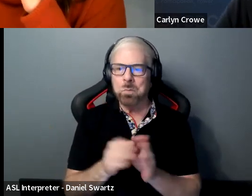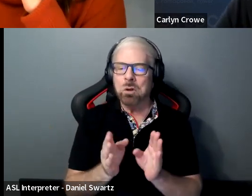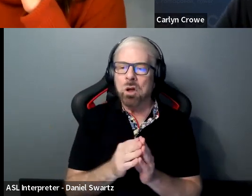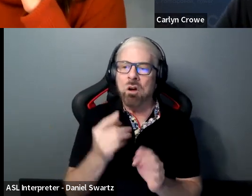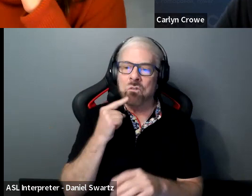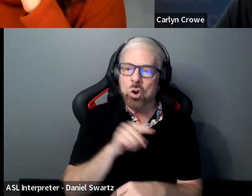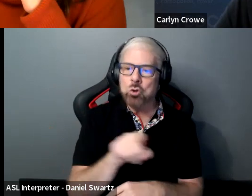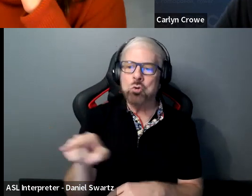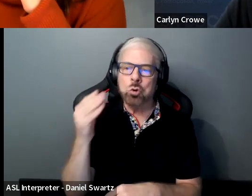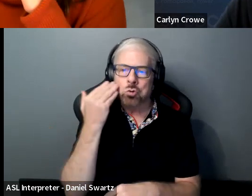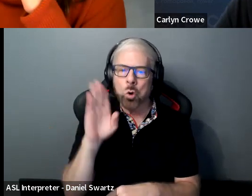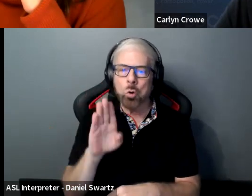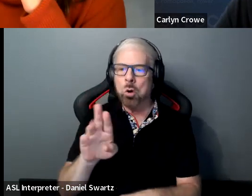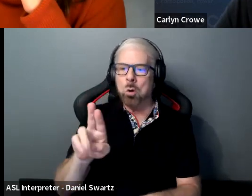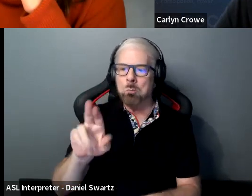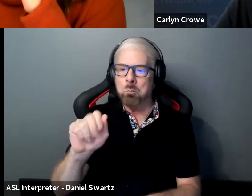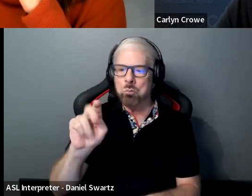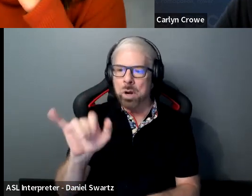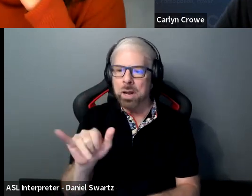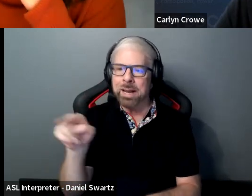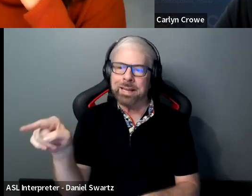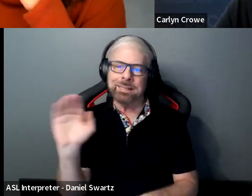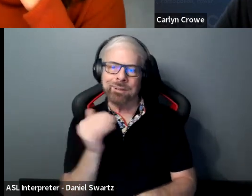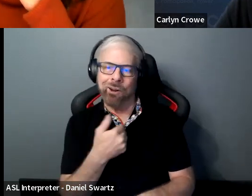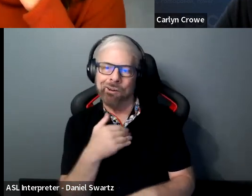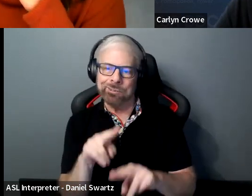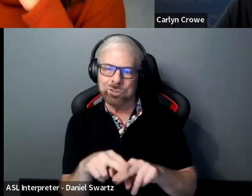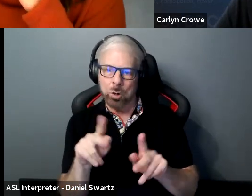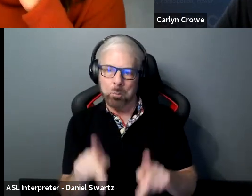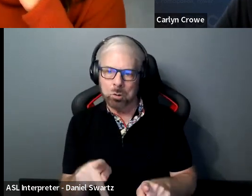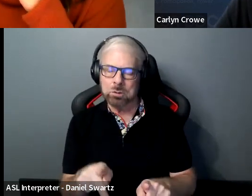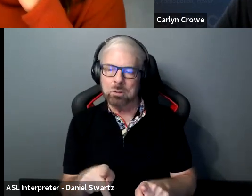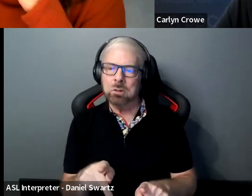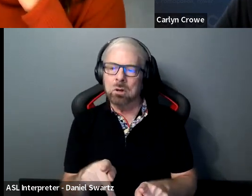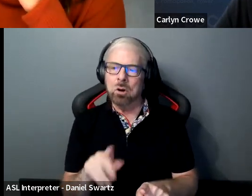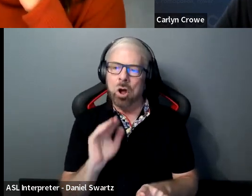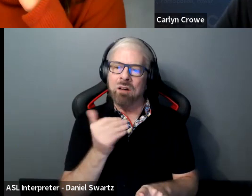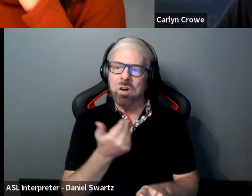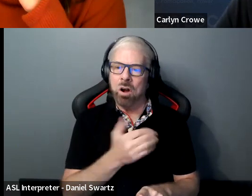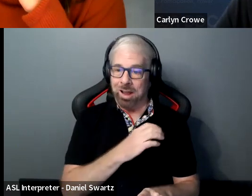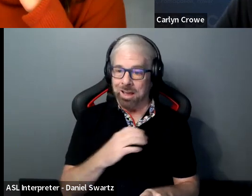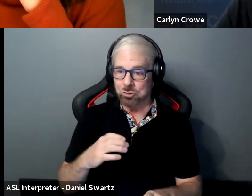that don't know Brady, everybody knows Brady, but Brady's our chair of our council.